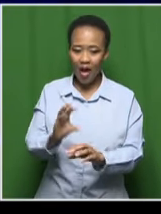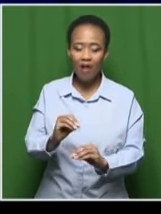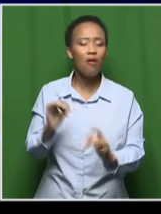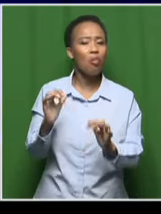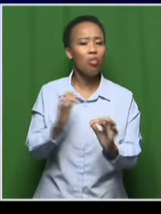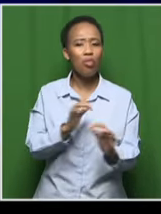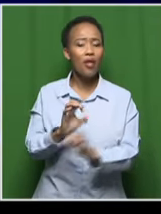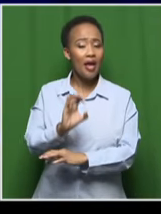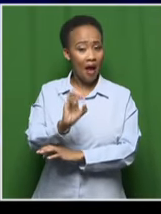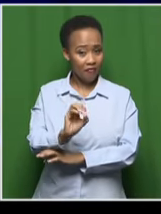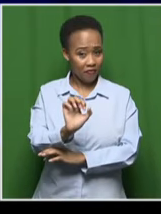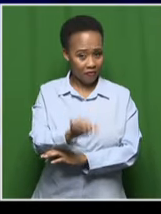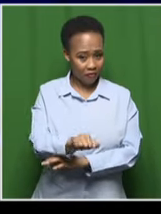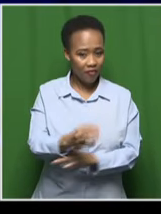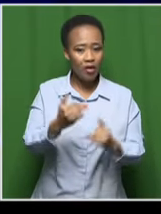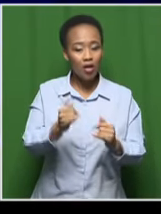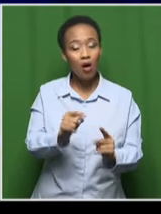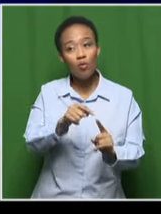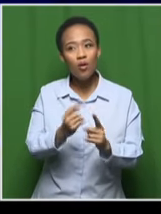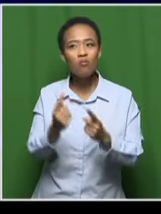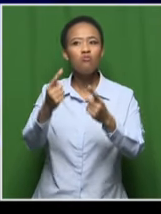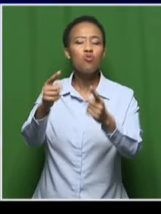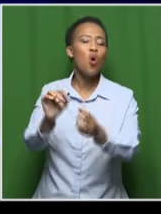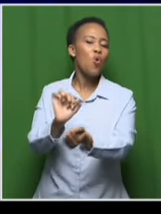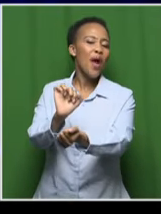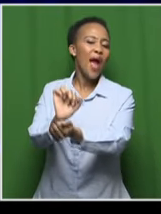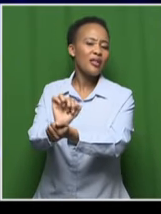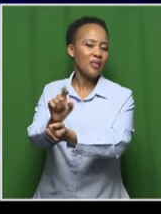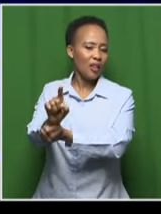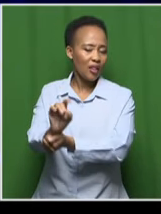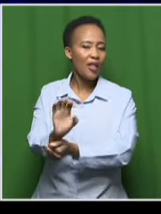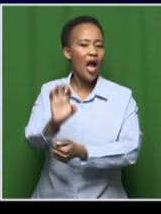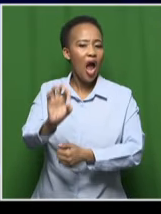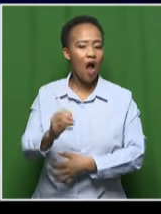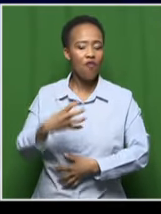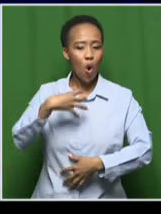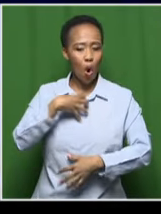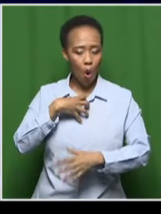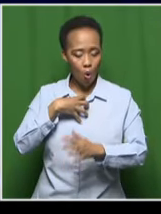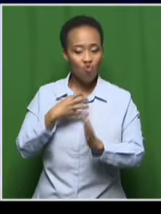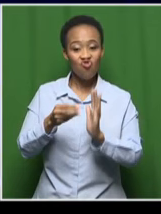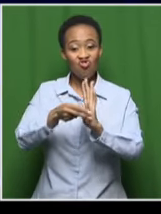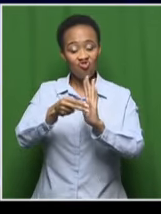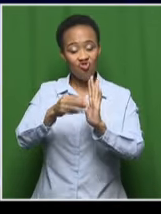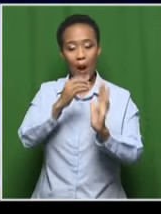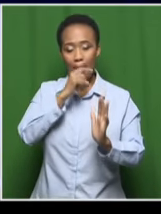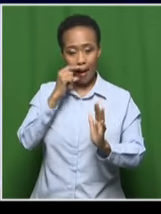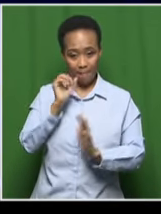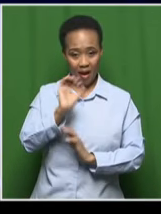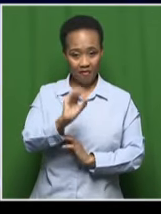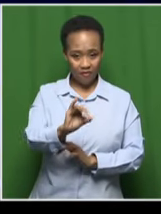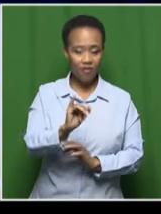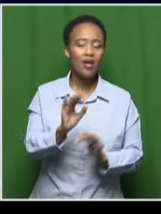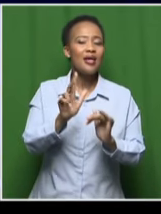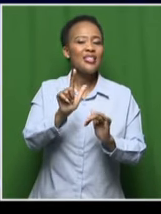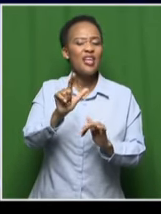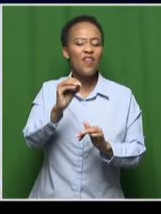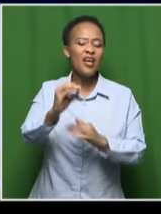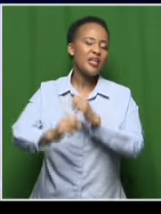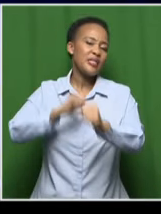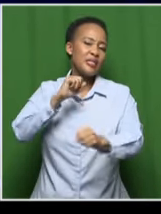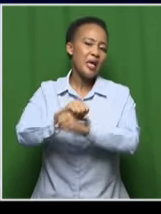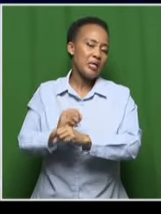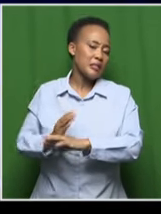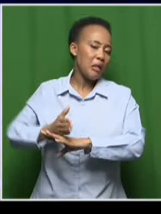most of his adult life in exile, owning his trade. But his music career, spanning about 70 years,